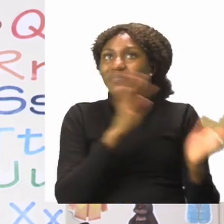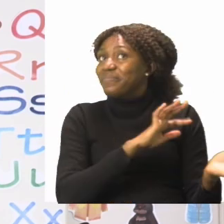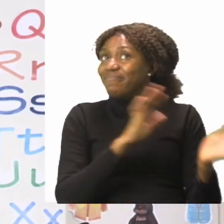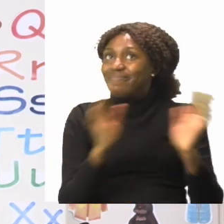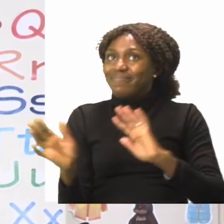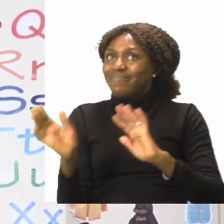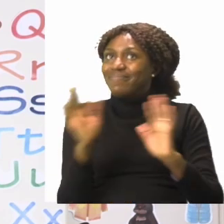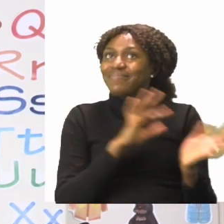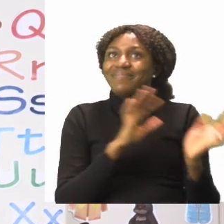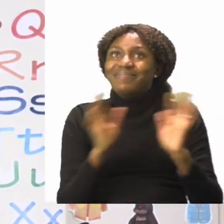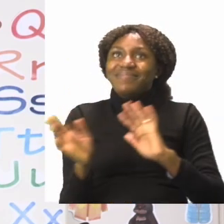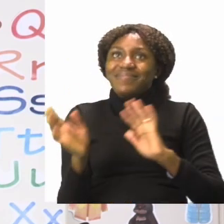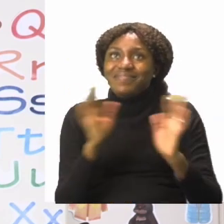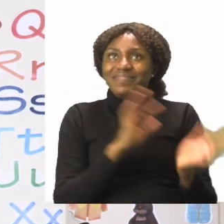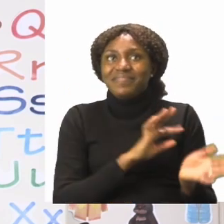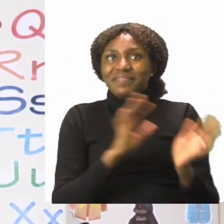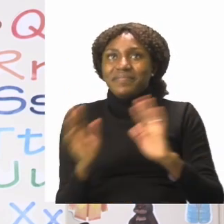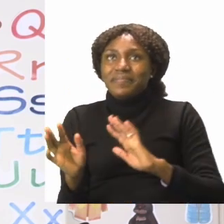Goodbye.